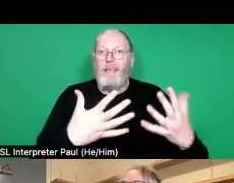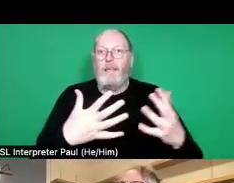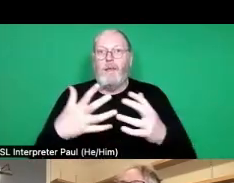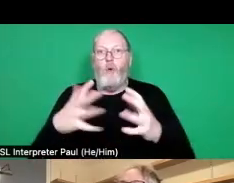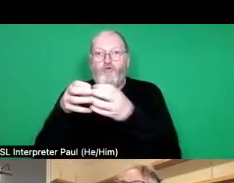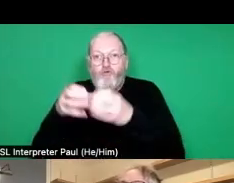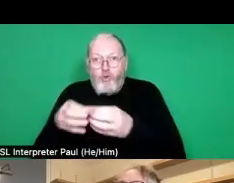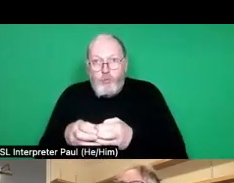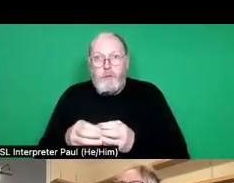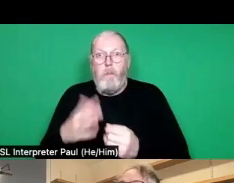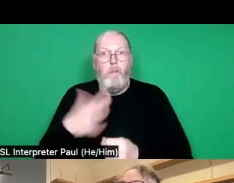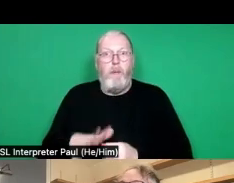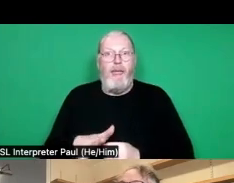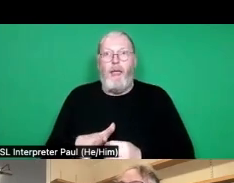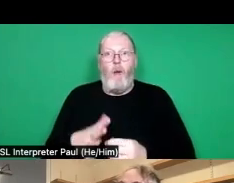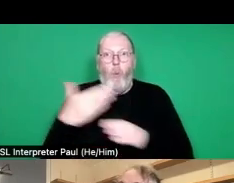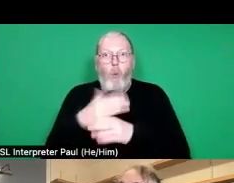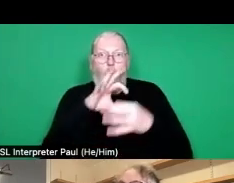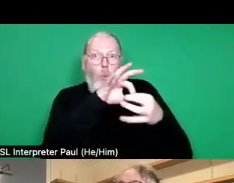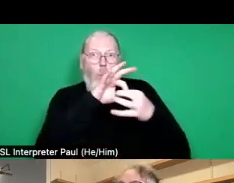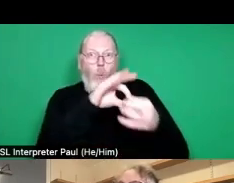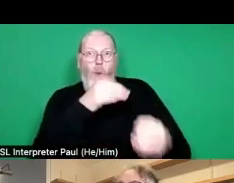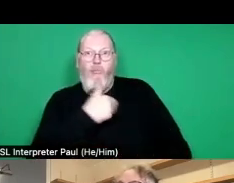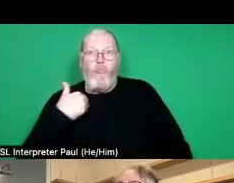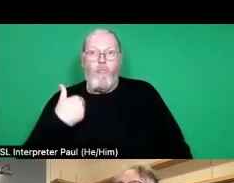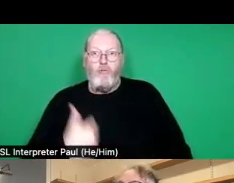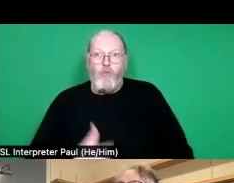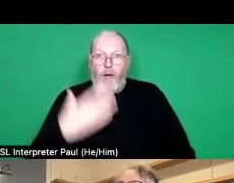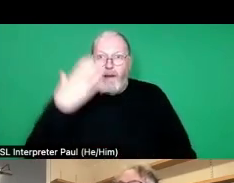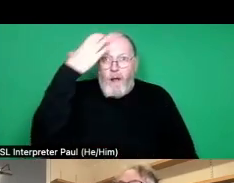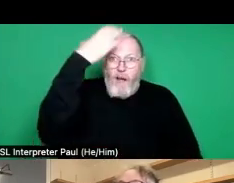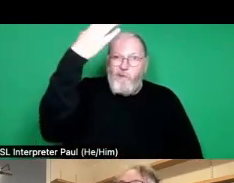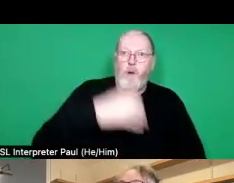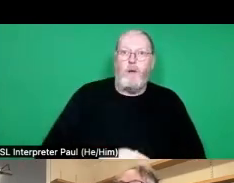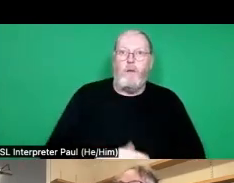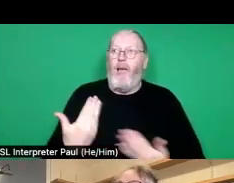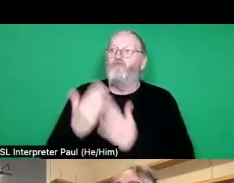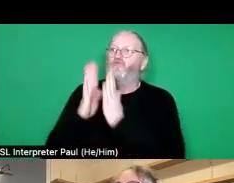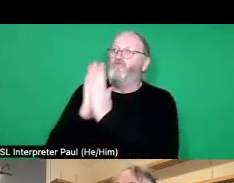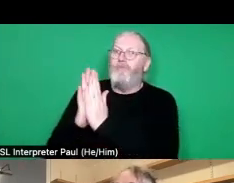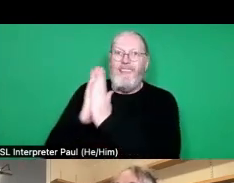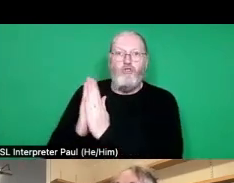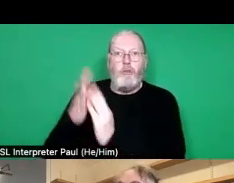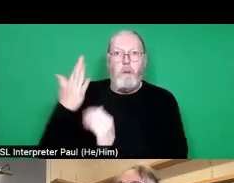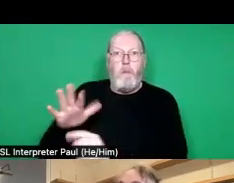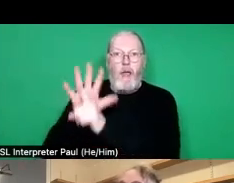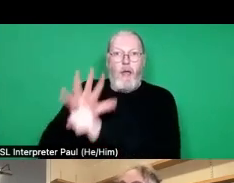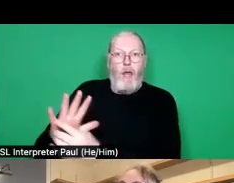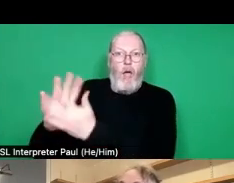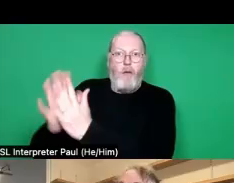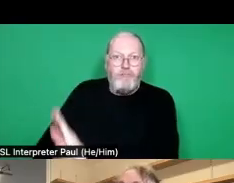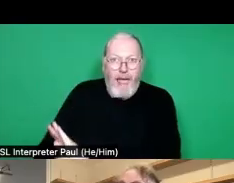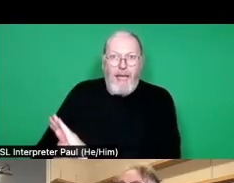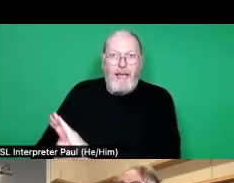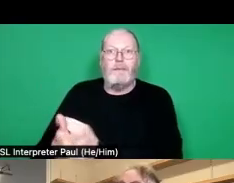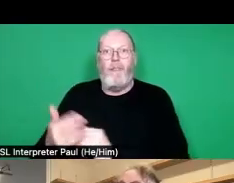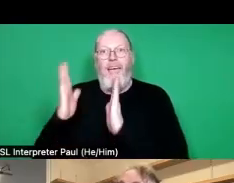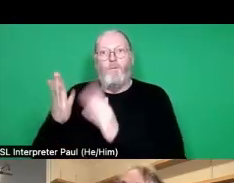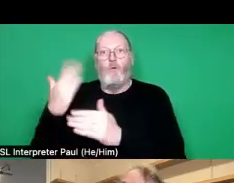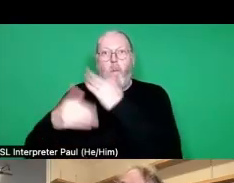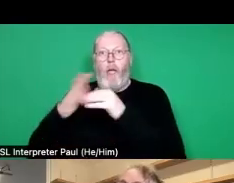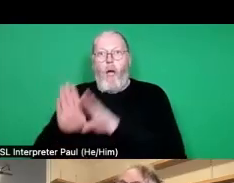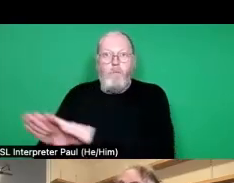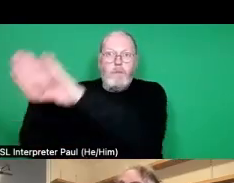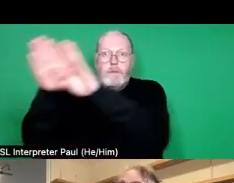how religion's being erased, political conformities being imposed, and so on. So this is what you're seeing